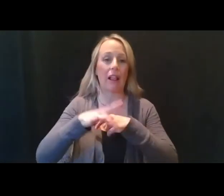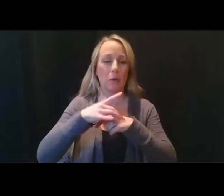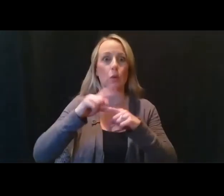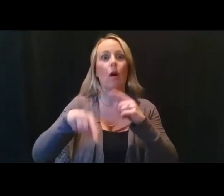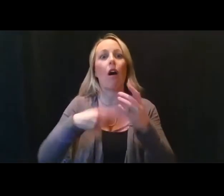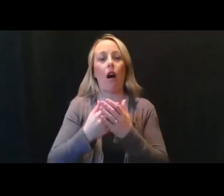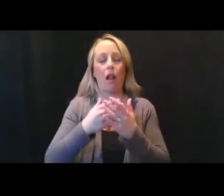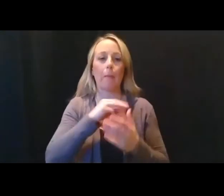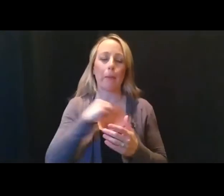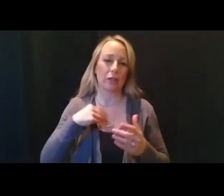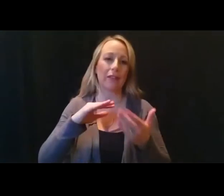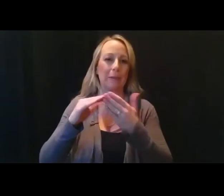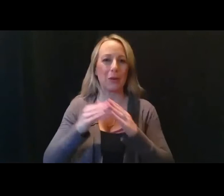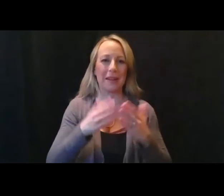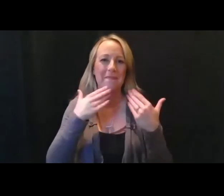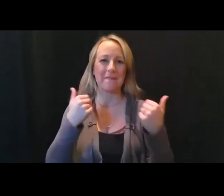Thank you.